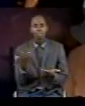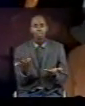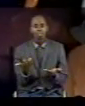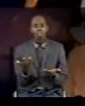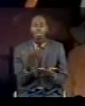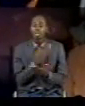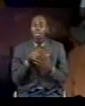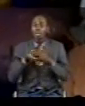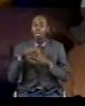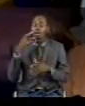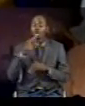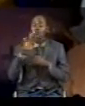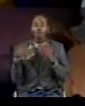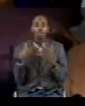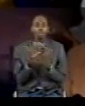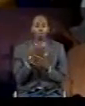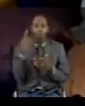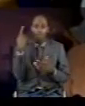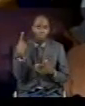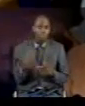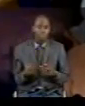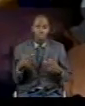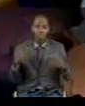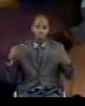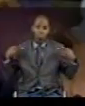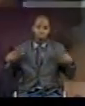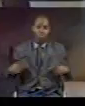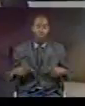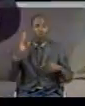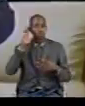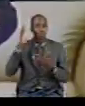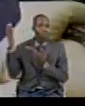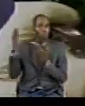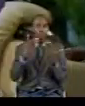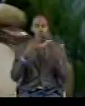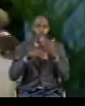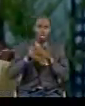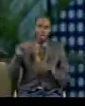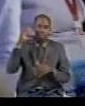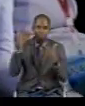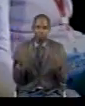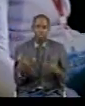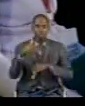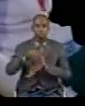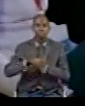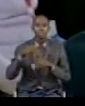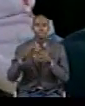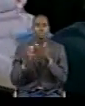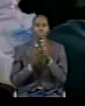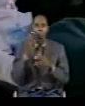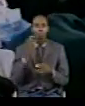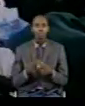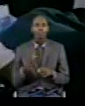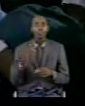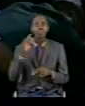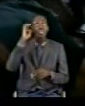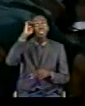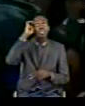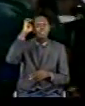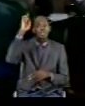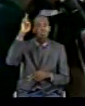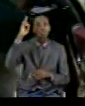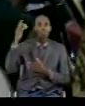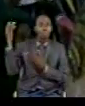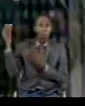the affliction, he'll bring you forth tonight in Jesus' name. He brought them forth.